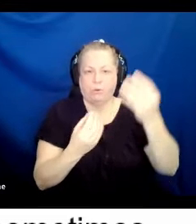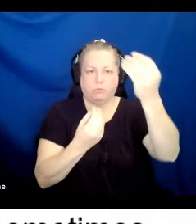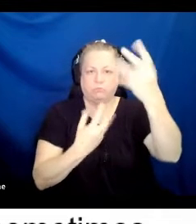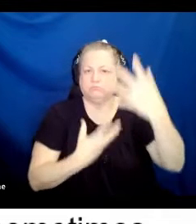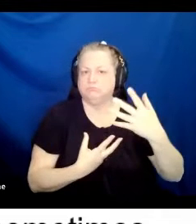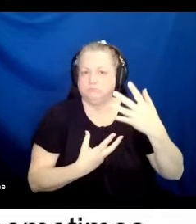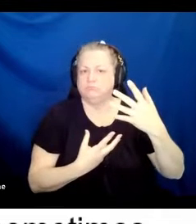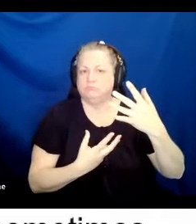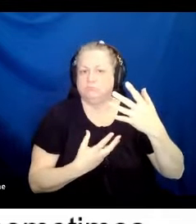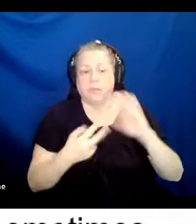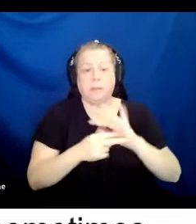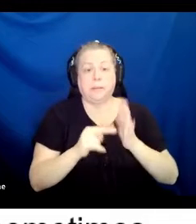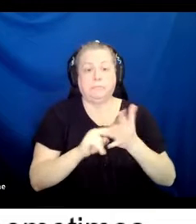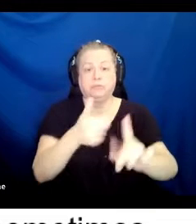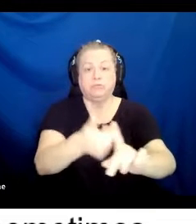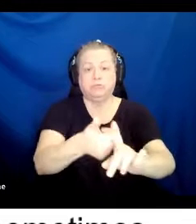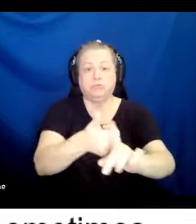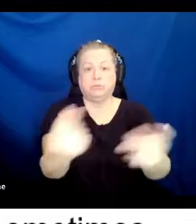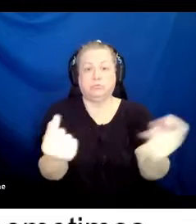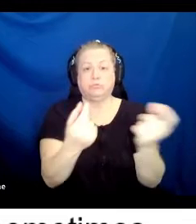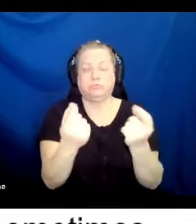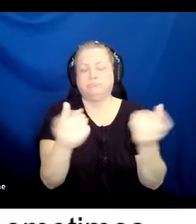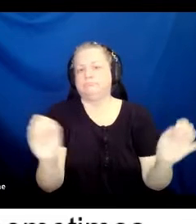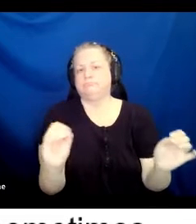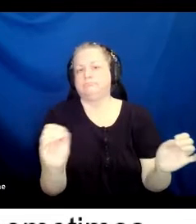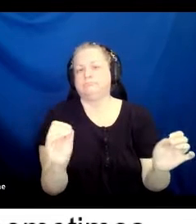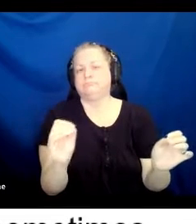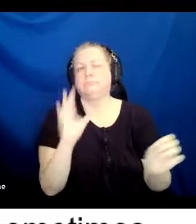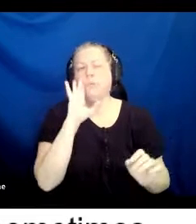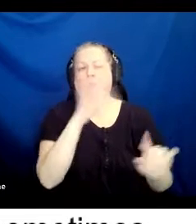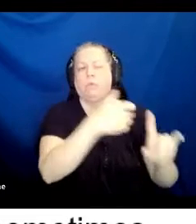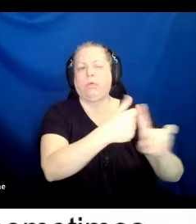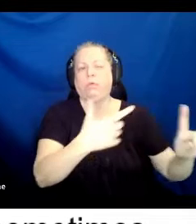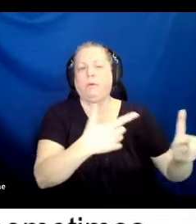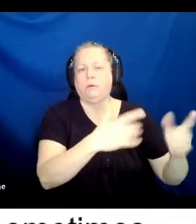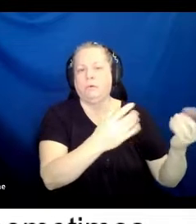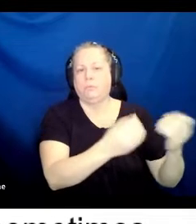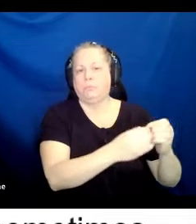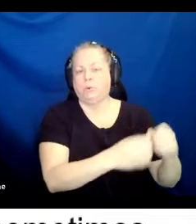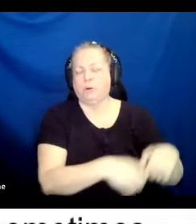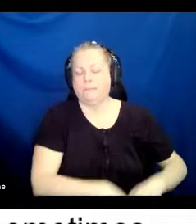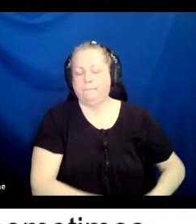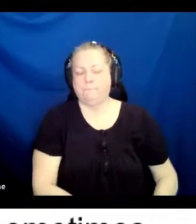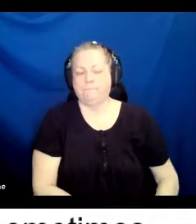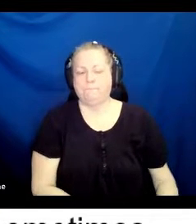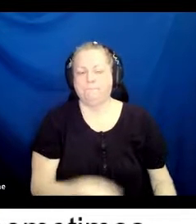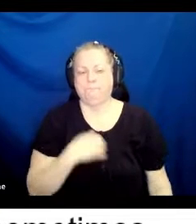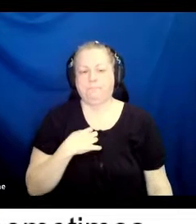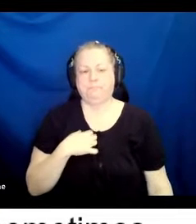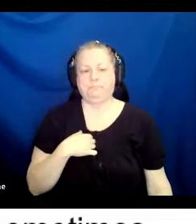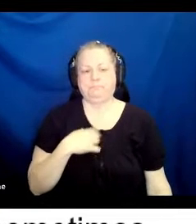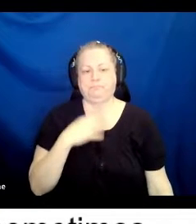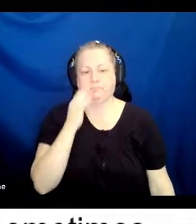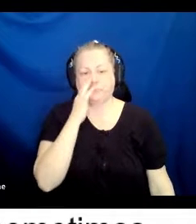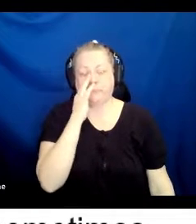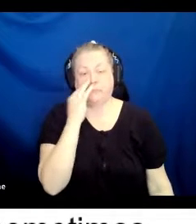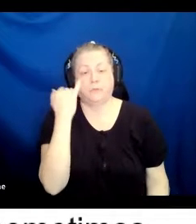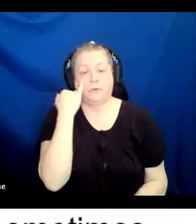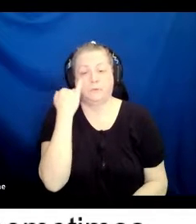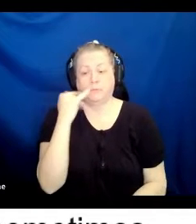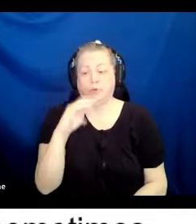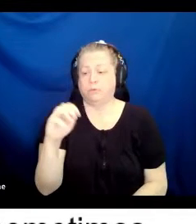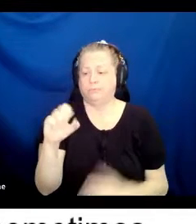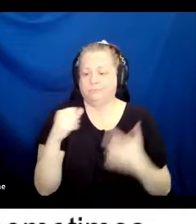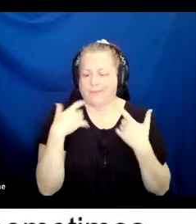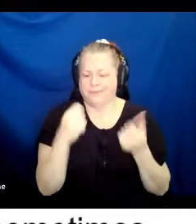no action is necessary. And we're going to talk a little bit more about that in a couple slides. If MassHealth does not have